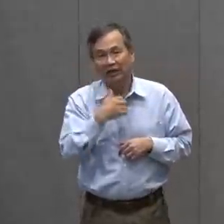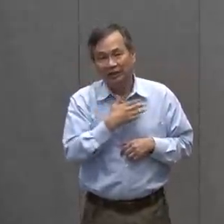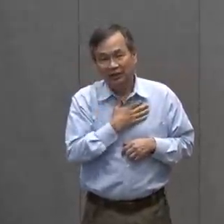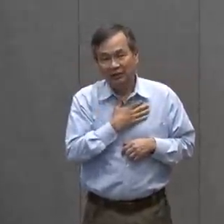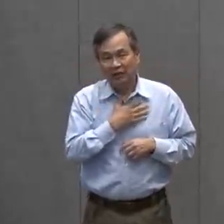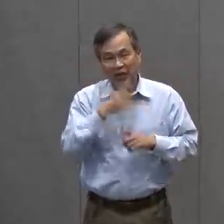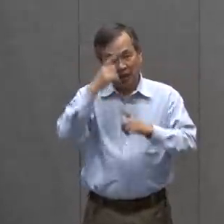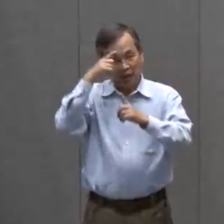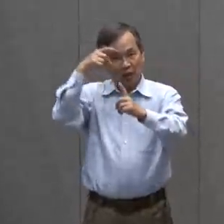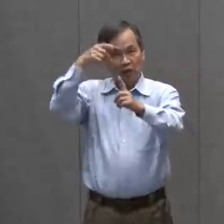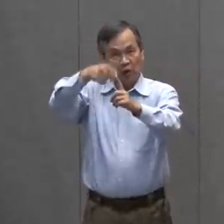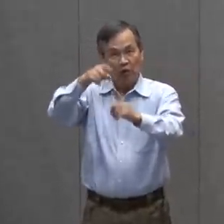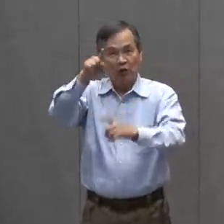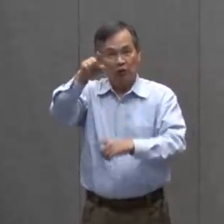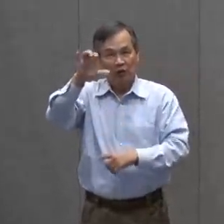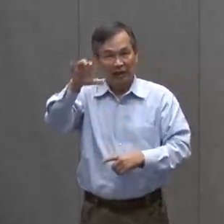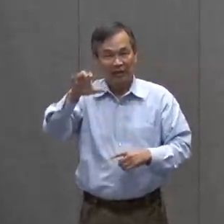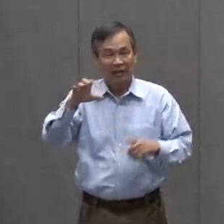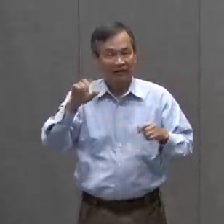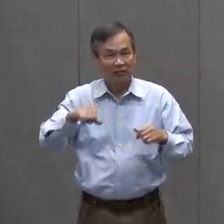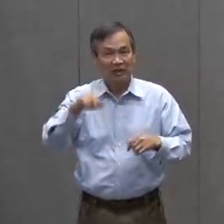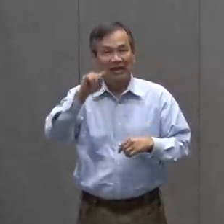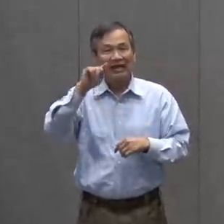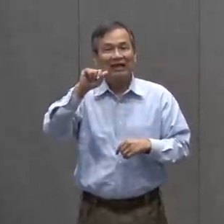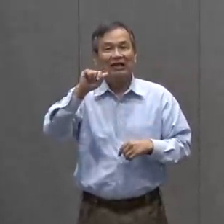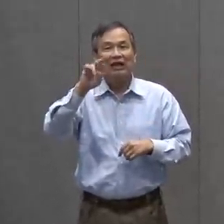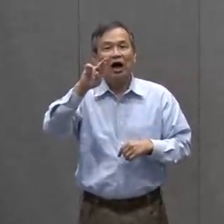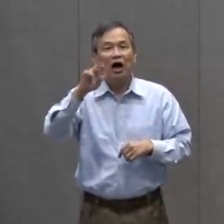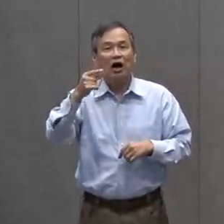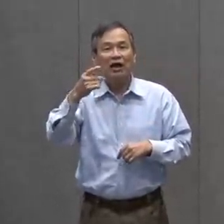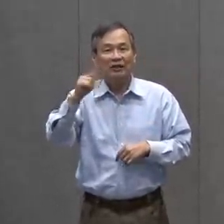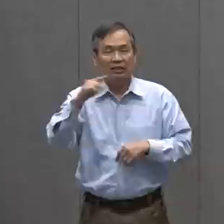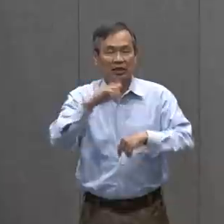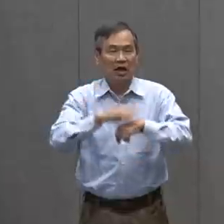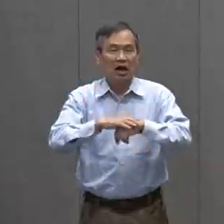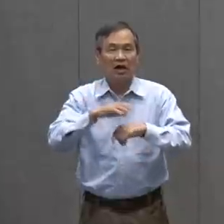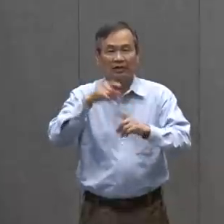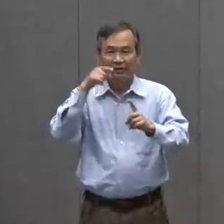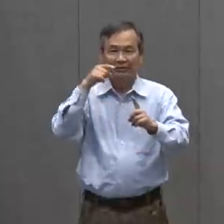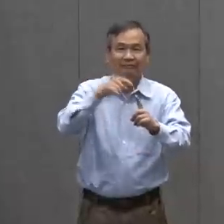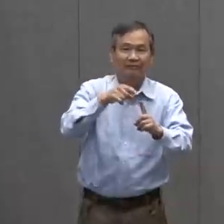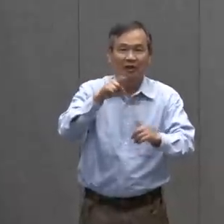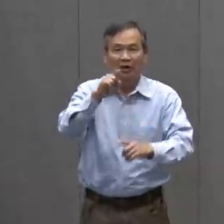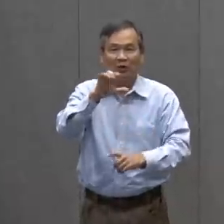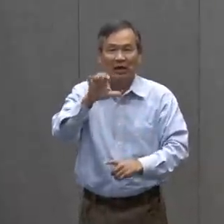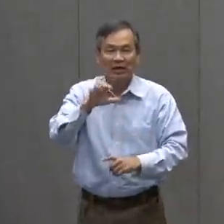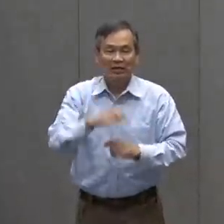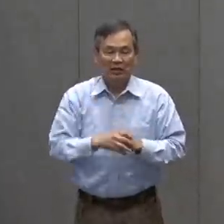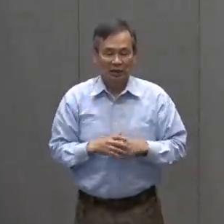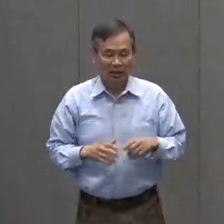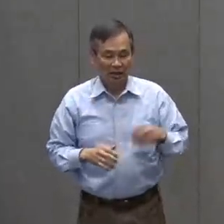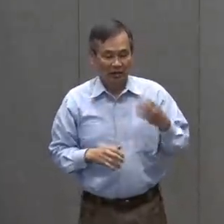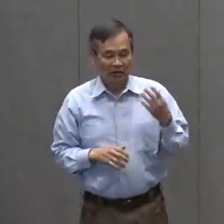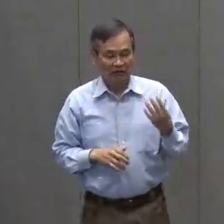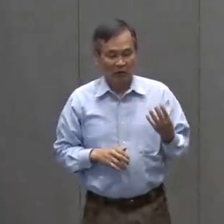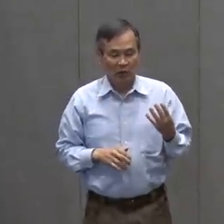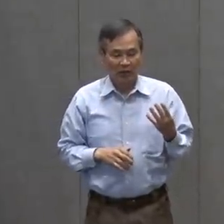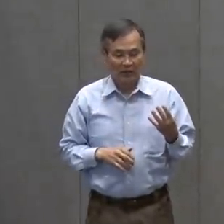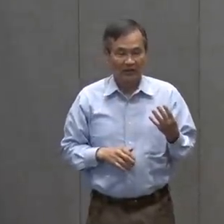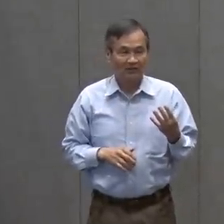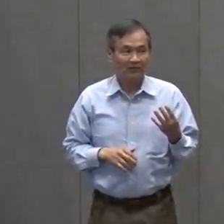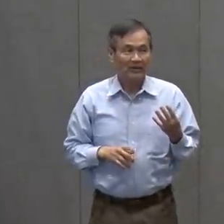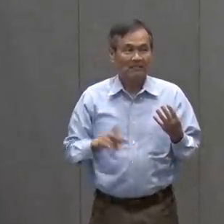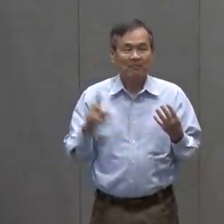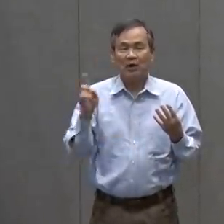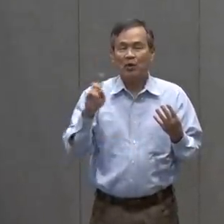which is always 100 with the game on target. I have to decide where am I going to put that 4, where will it be the most